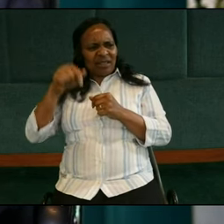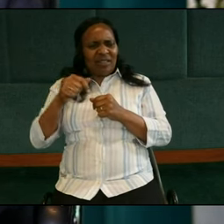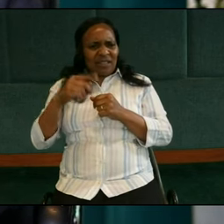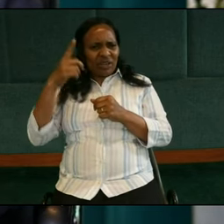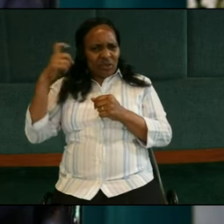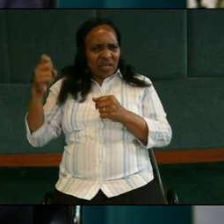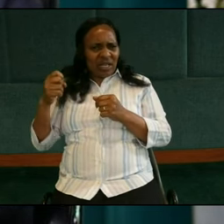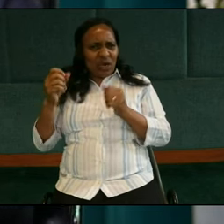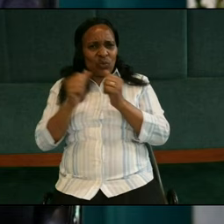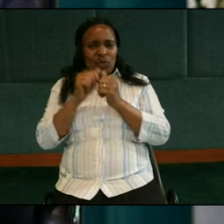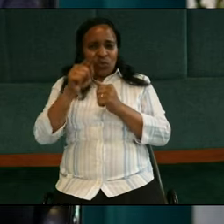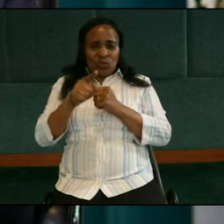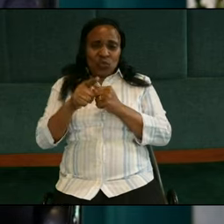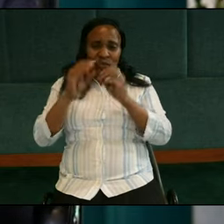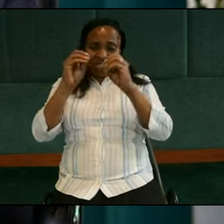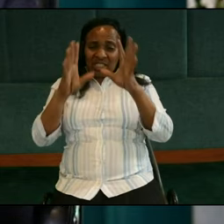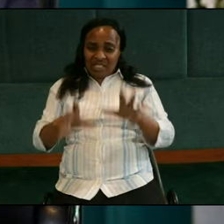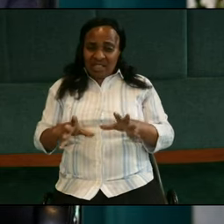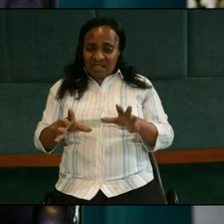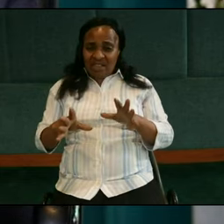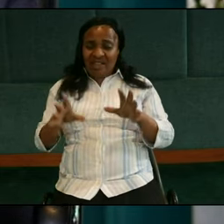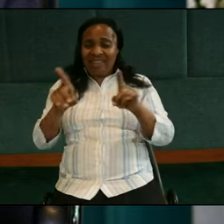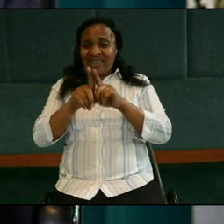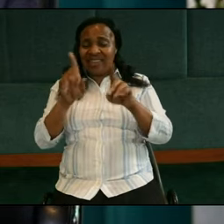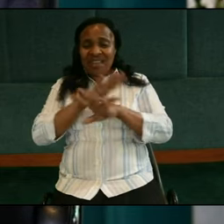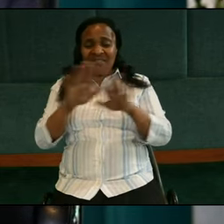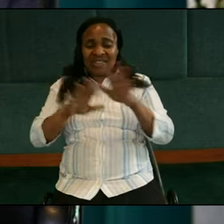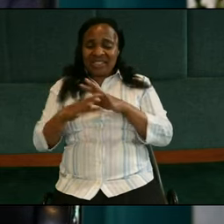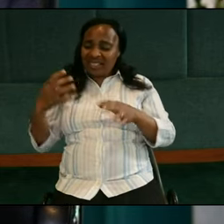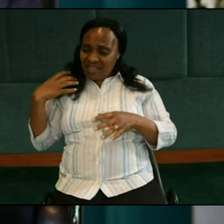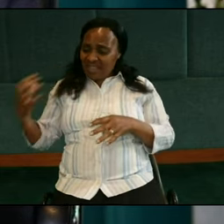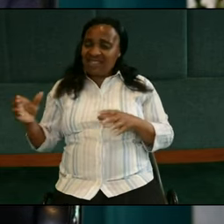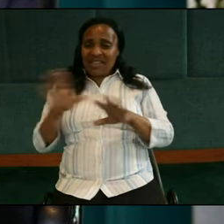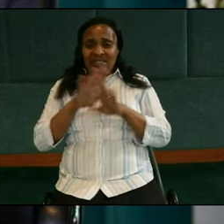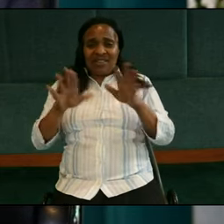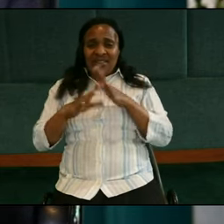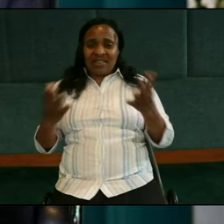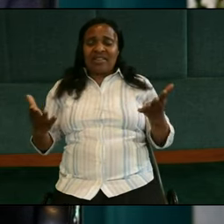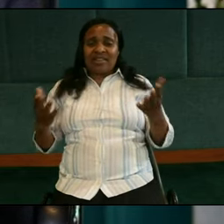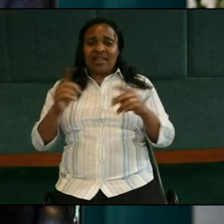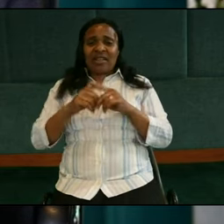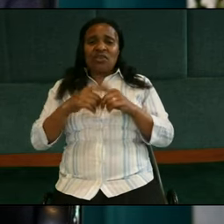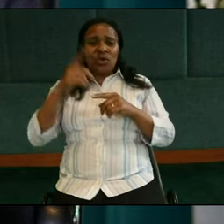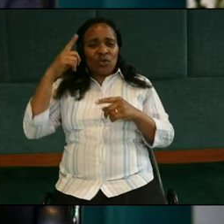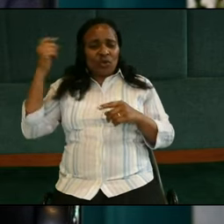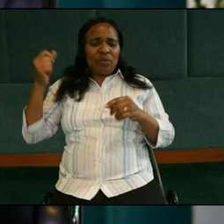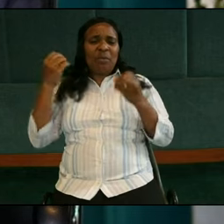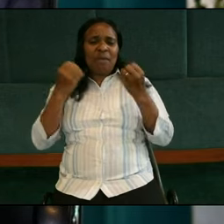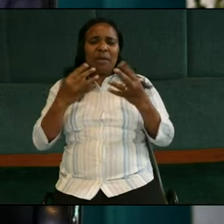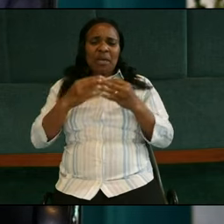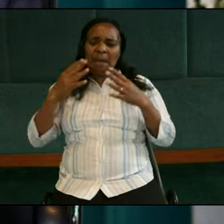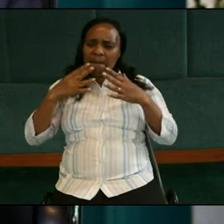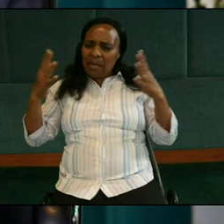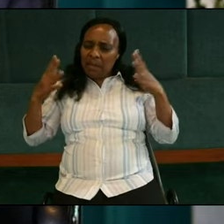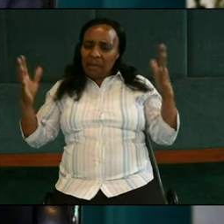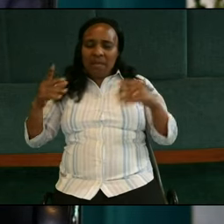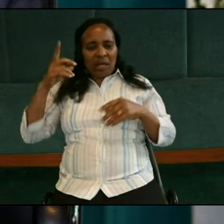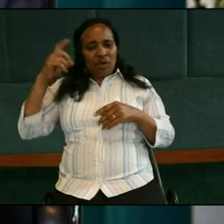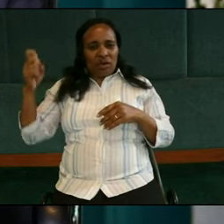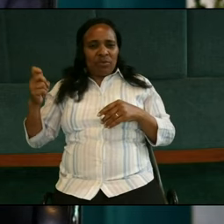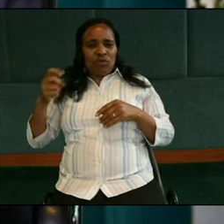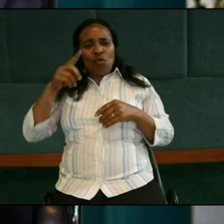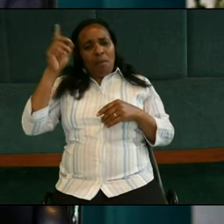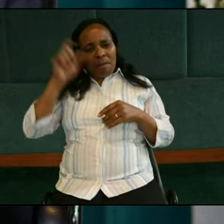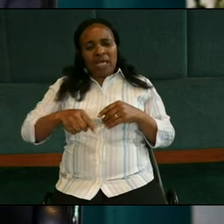you, Teacher Jonah, and assuming you had all the wealth and everything, and then you dreamt those three dreams. I'm sure you'll just want